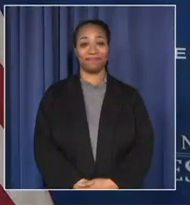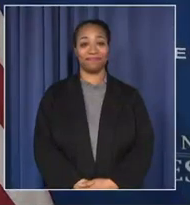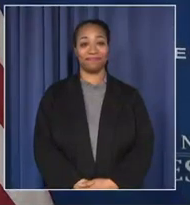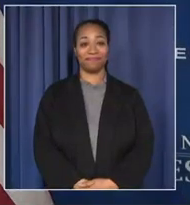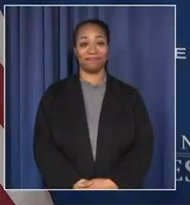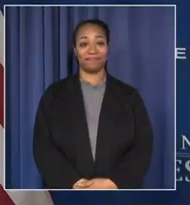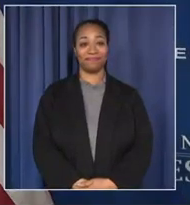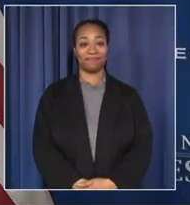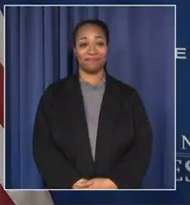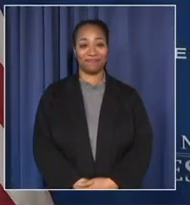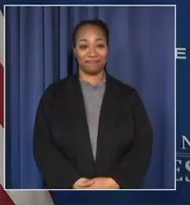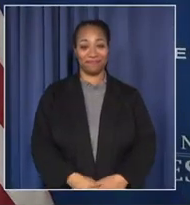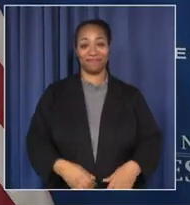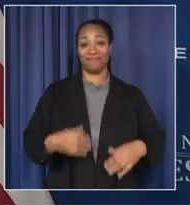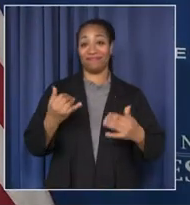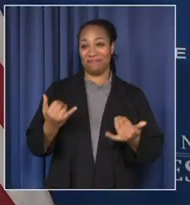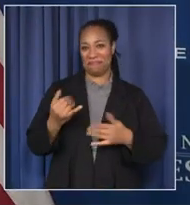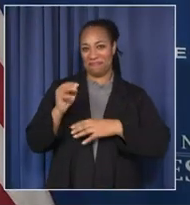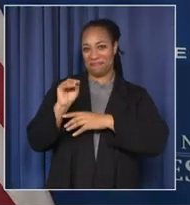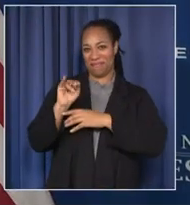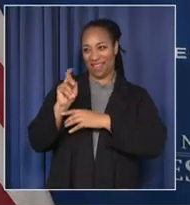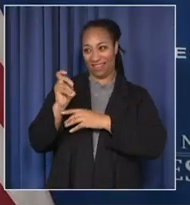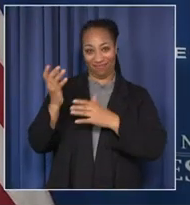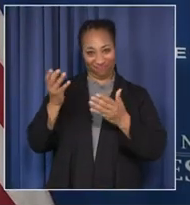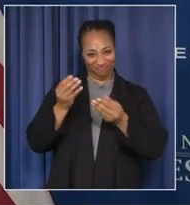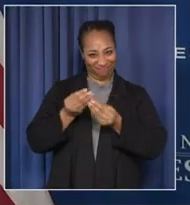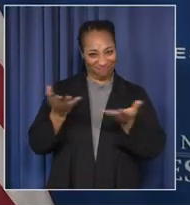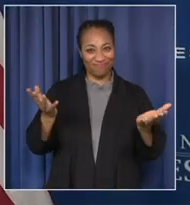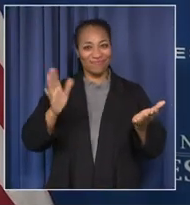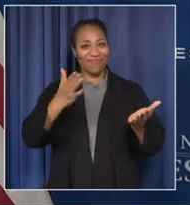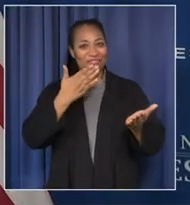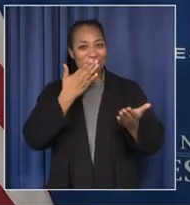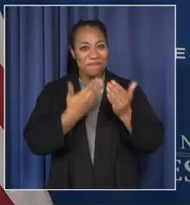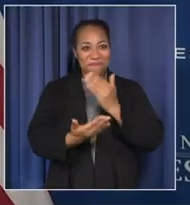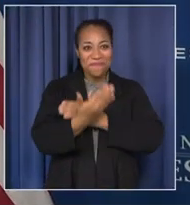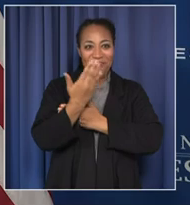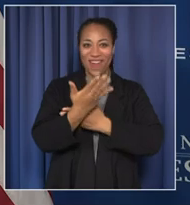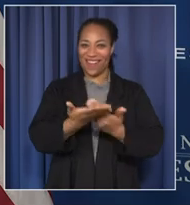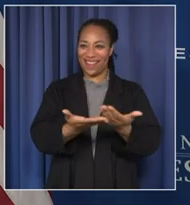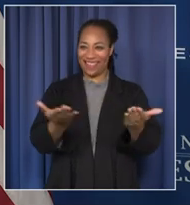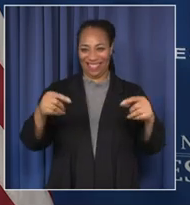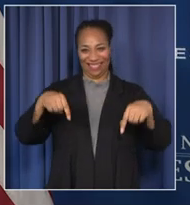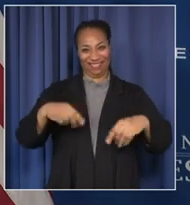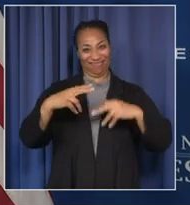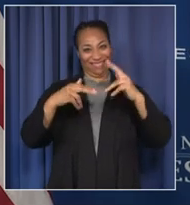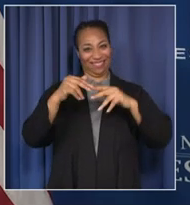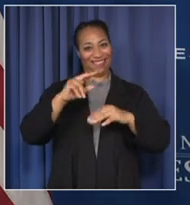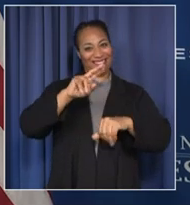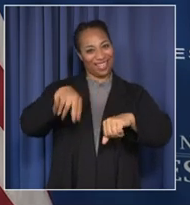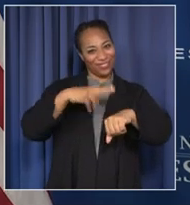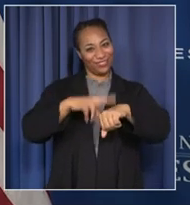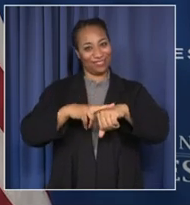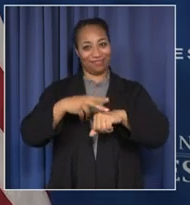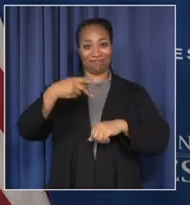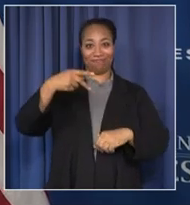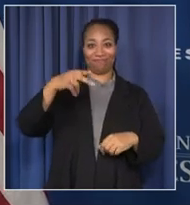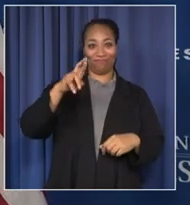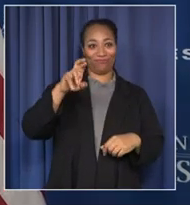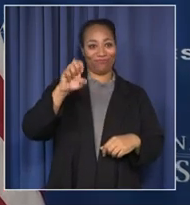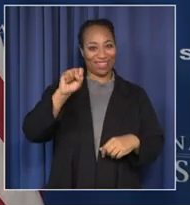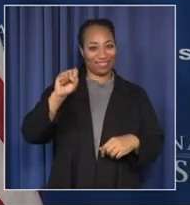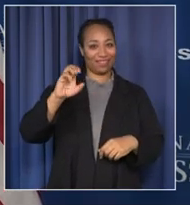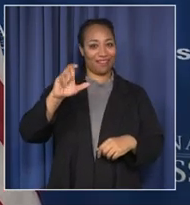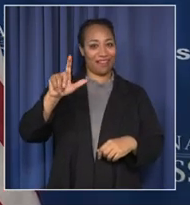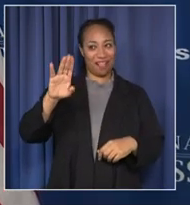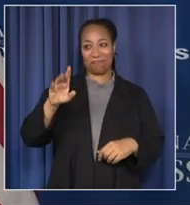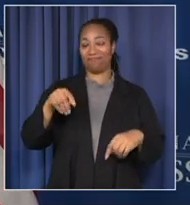Good morning. Welcome to our Headliners Newsmaker at the National Press Club, the place where news happens. I'm Mike Balsamo, the 118th president of the National Press